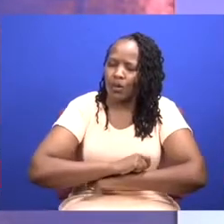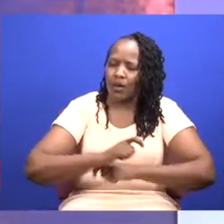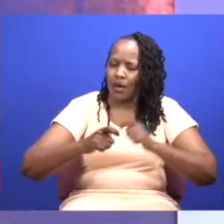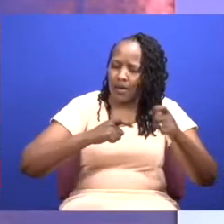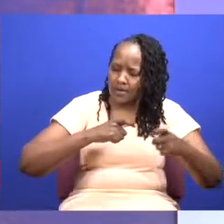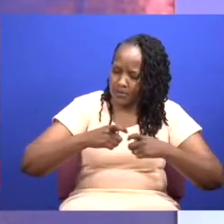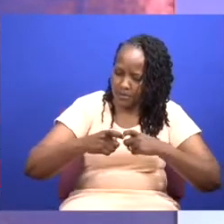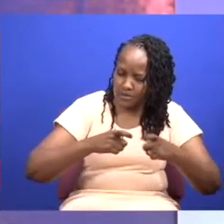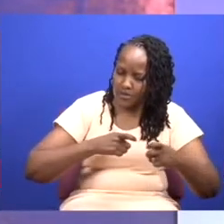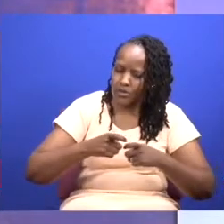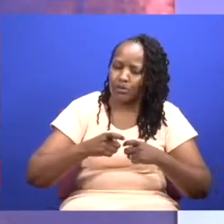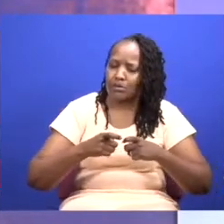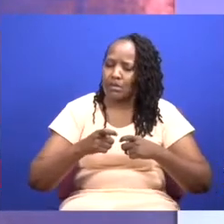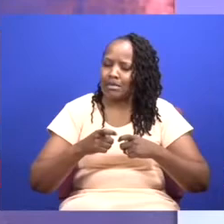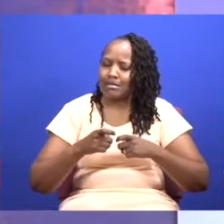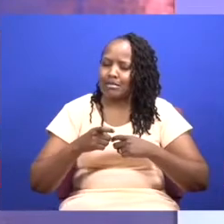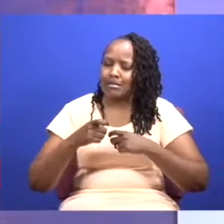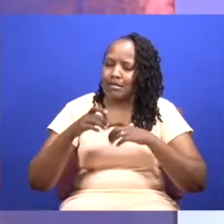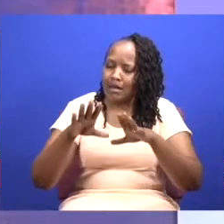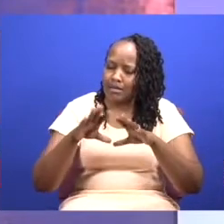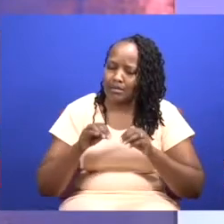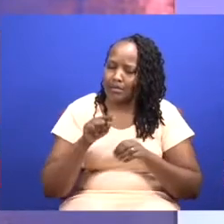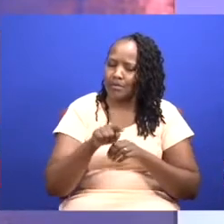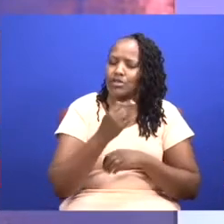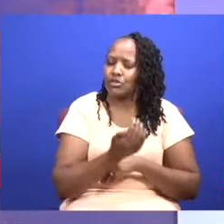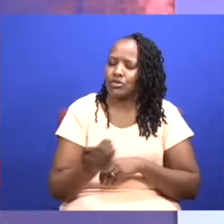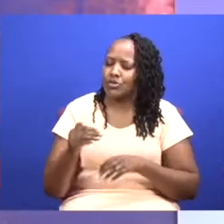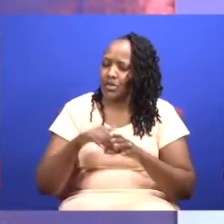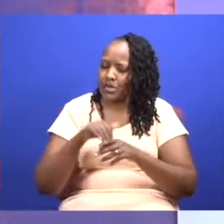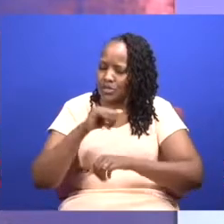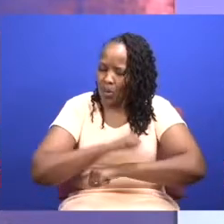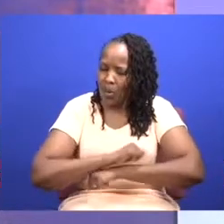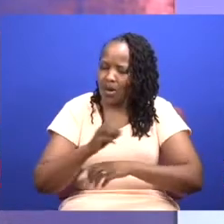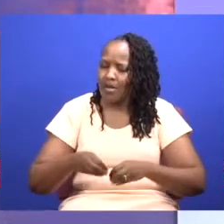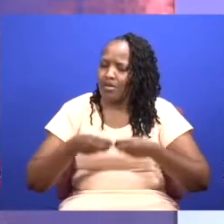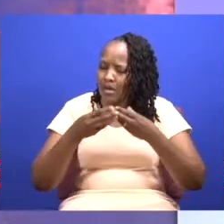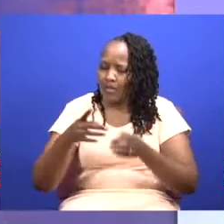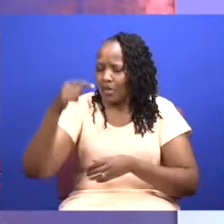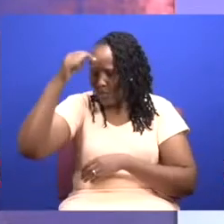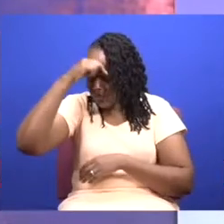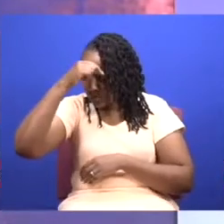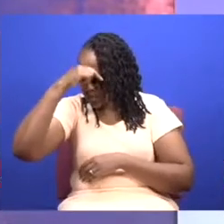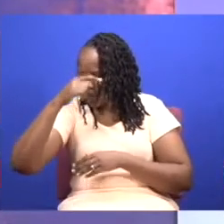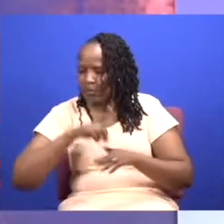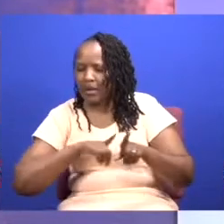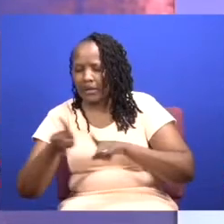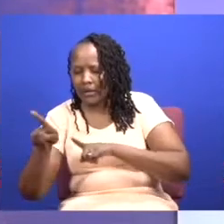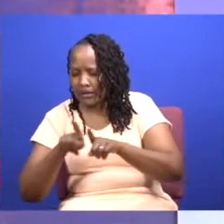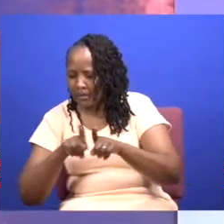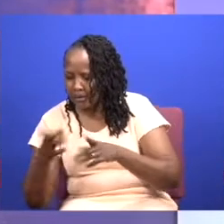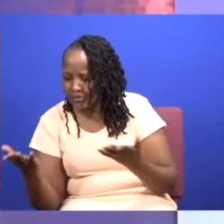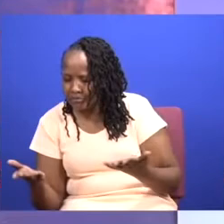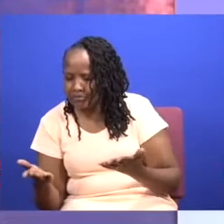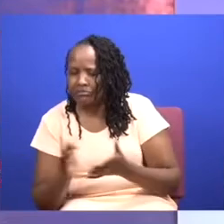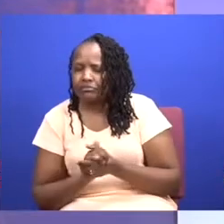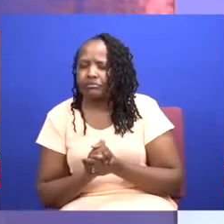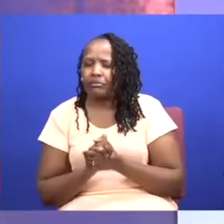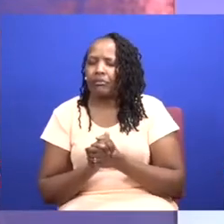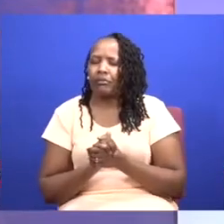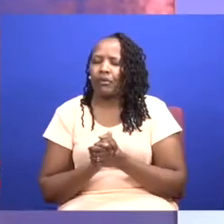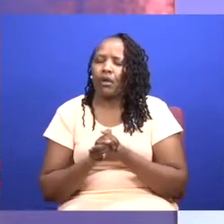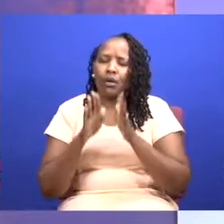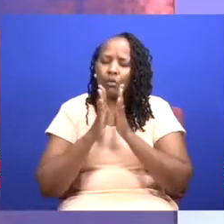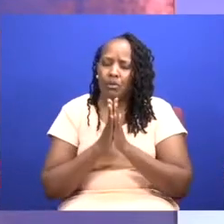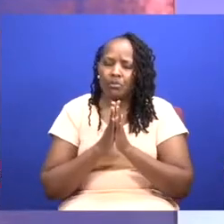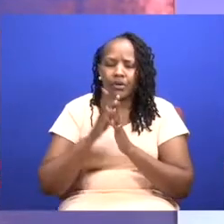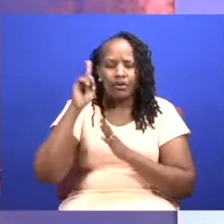administration. Lord, as they handle these children, help them, O God, and give them wisdom and direction from you, Heavenly Father. We want to pray, O God, and Lord,